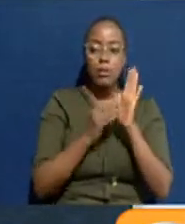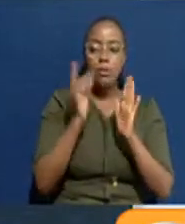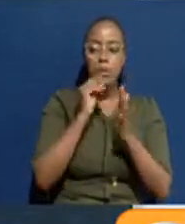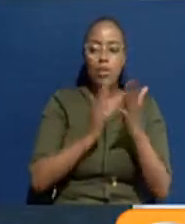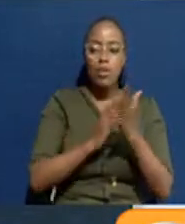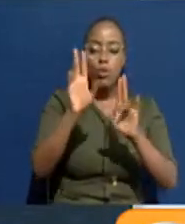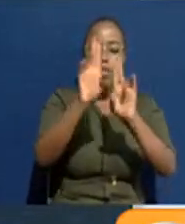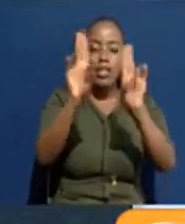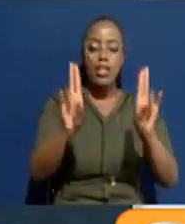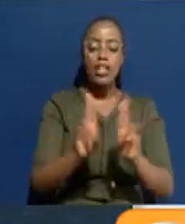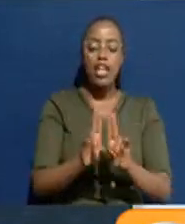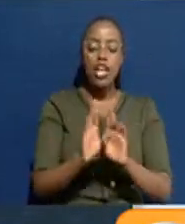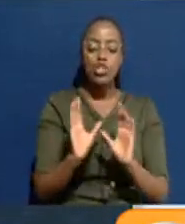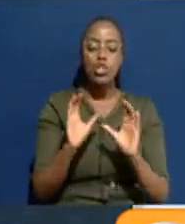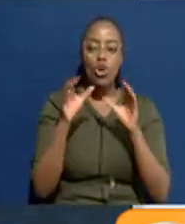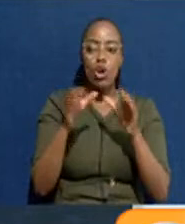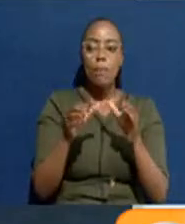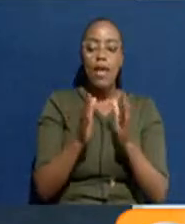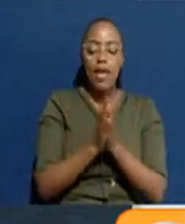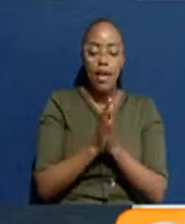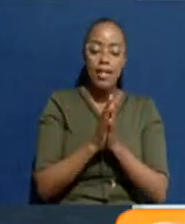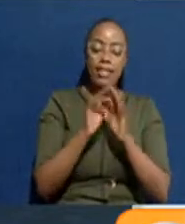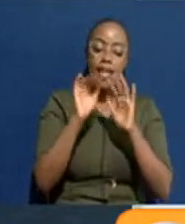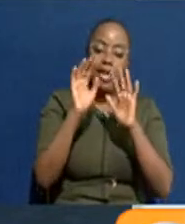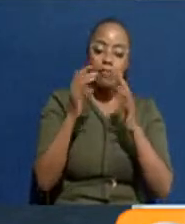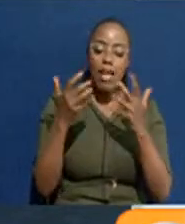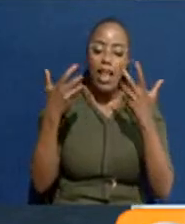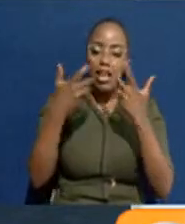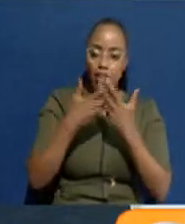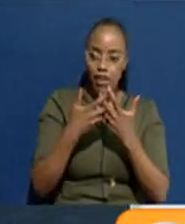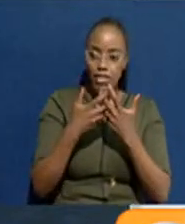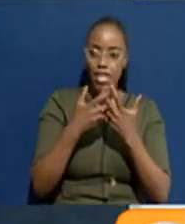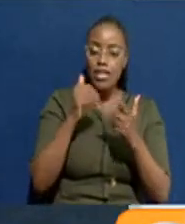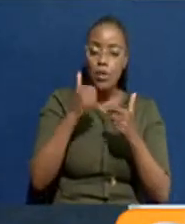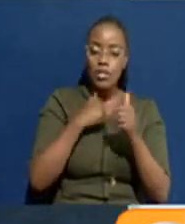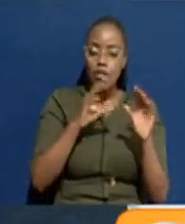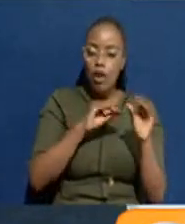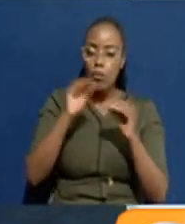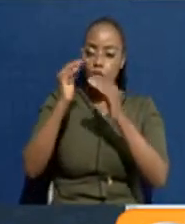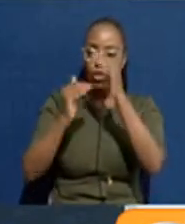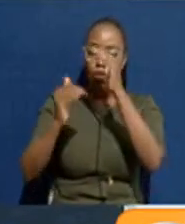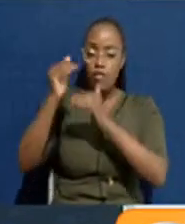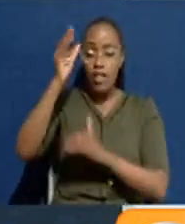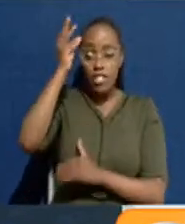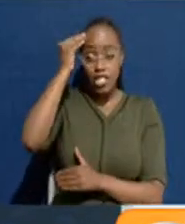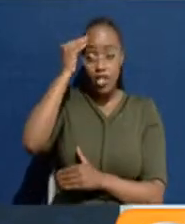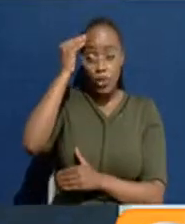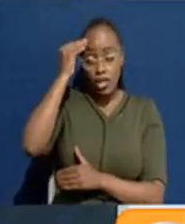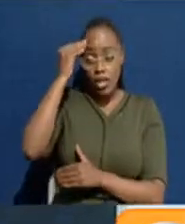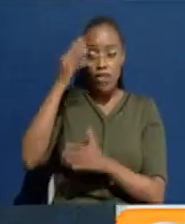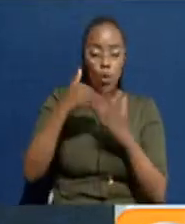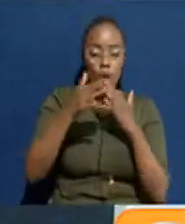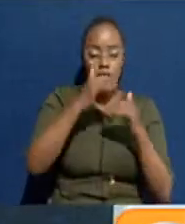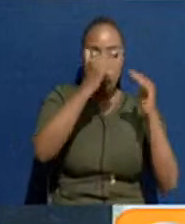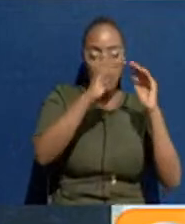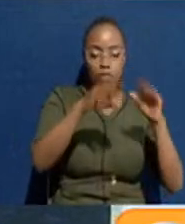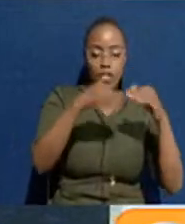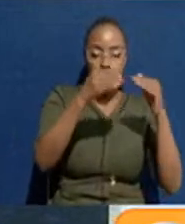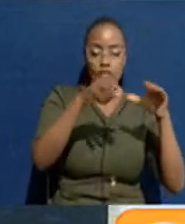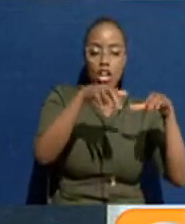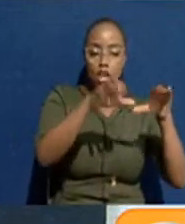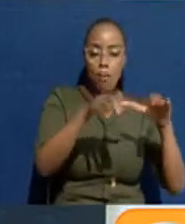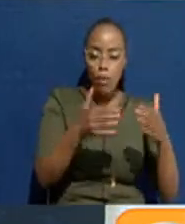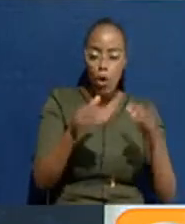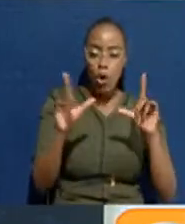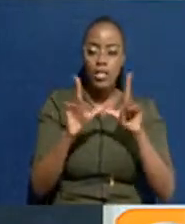the international community, and relevance. Relevance takes us up to the university education. Whether universities are offering diplomas